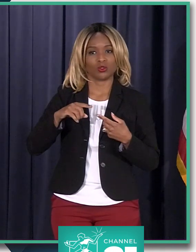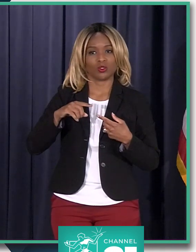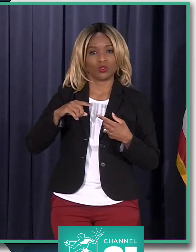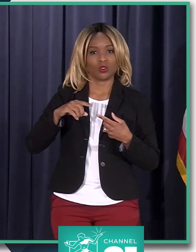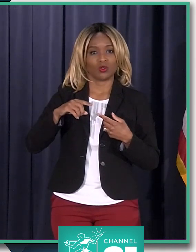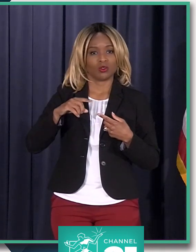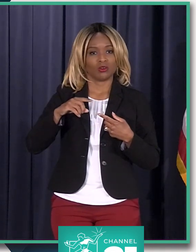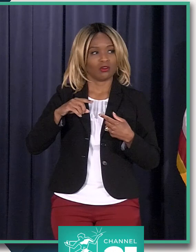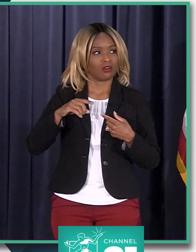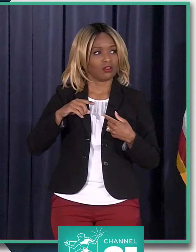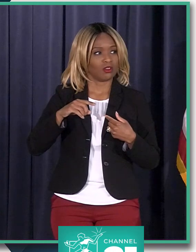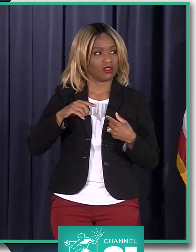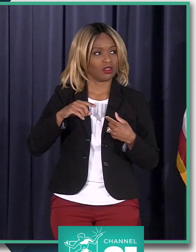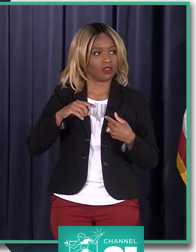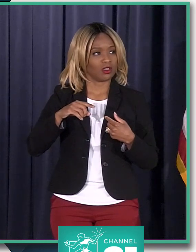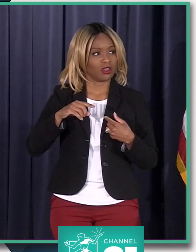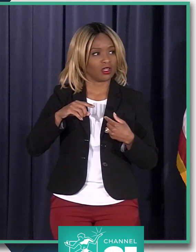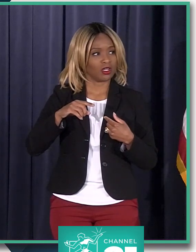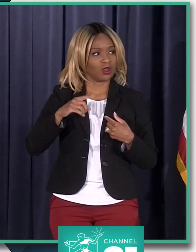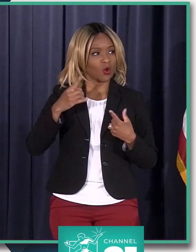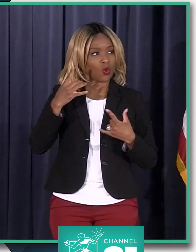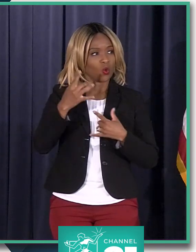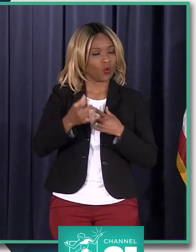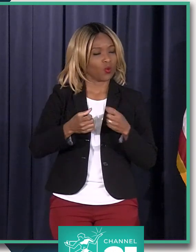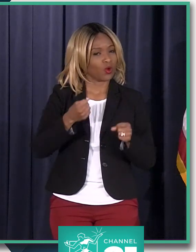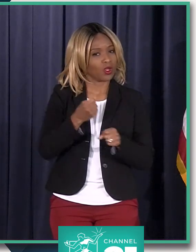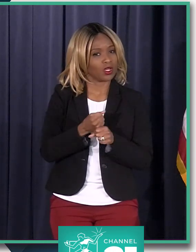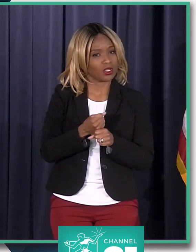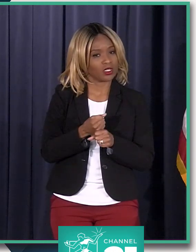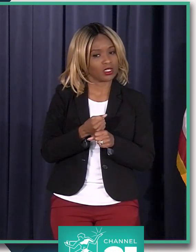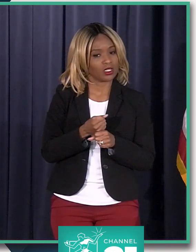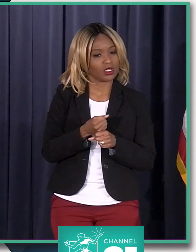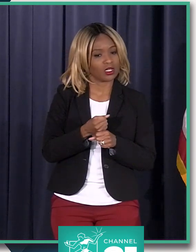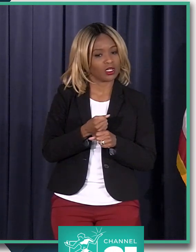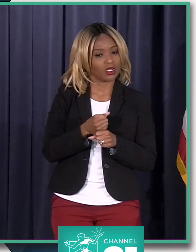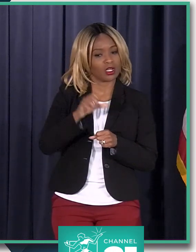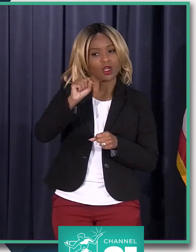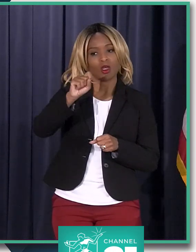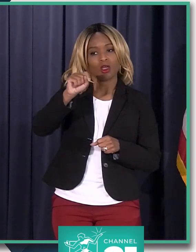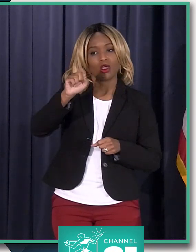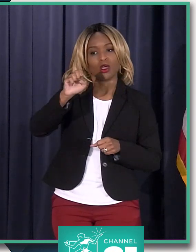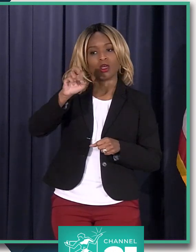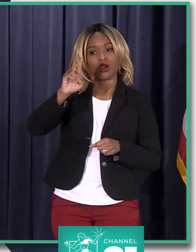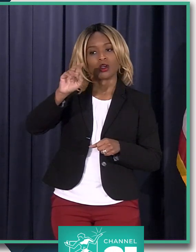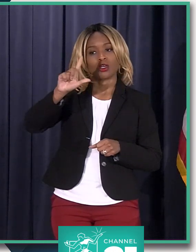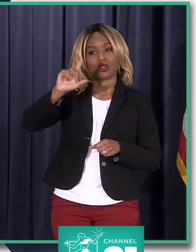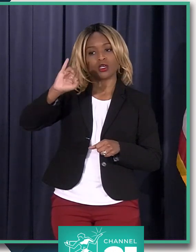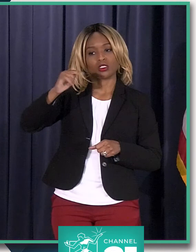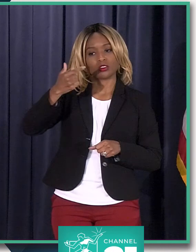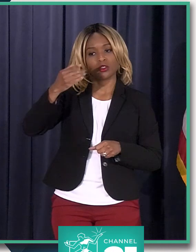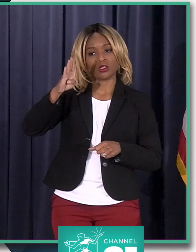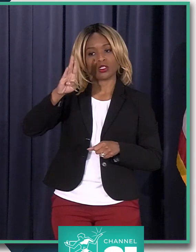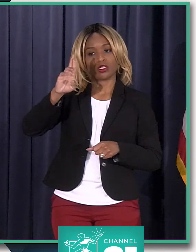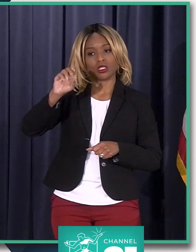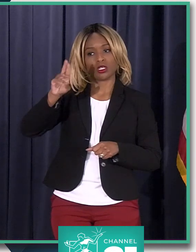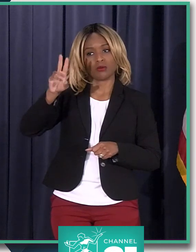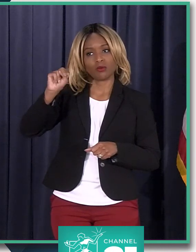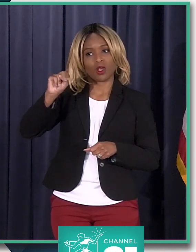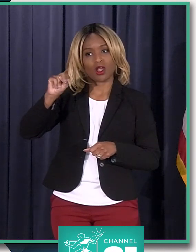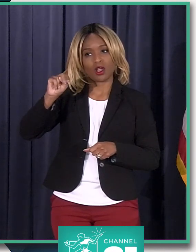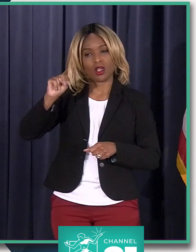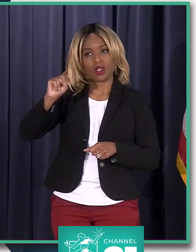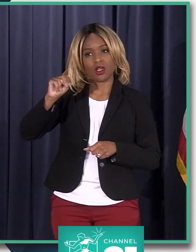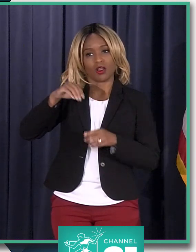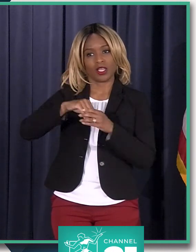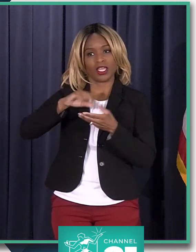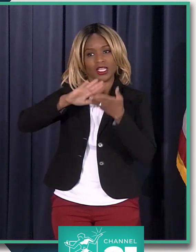I reported it, I don't know who that is, but what year would that have been? Darlene Brown was your previous ombuds person in